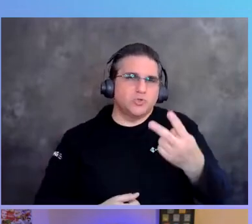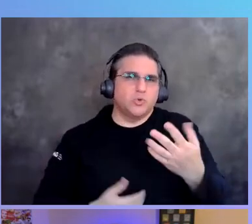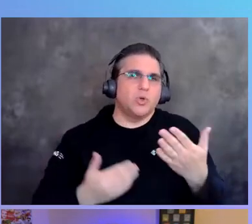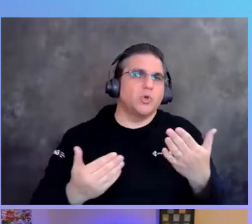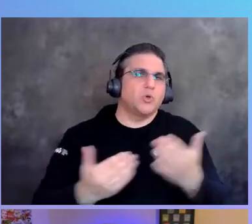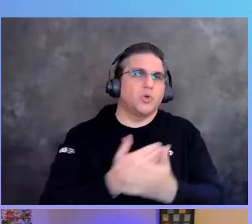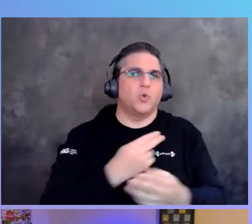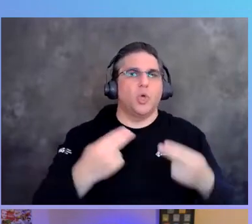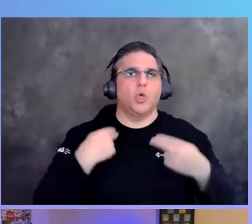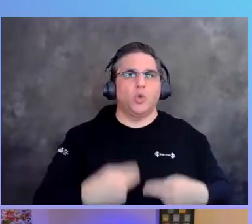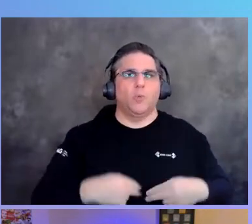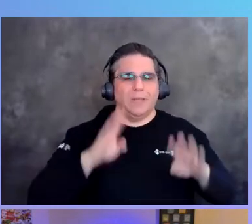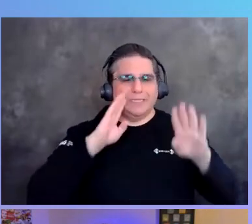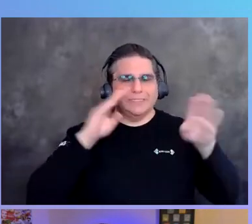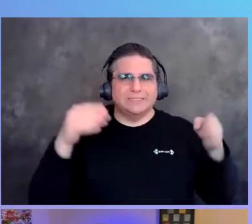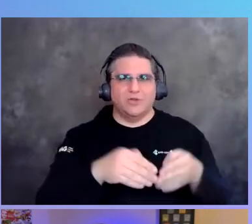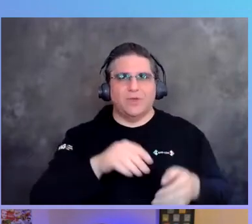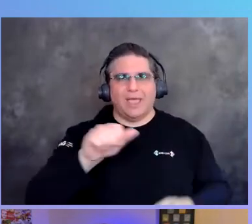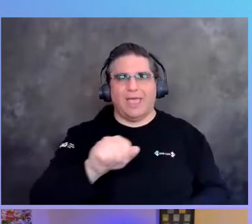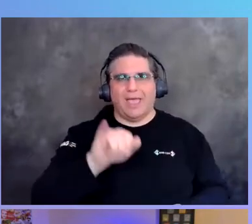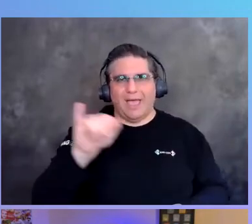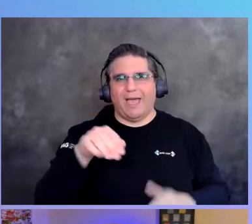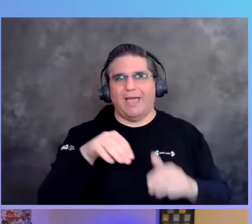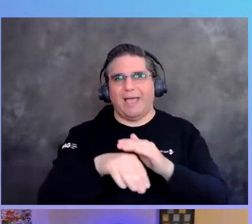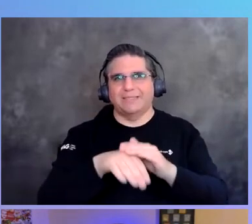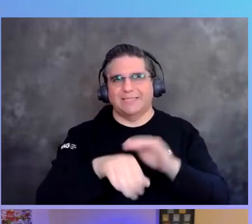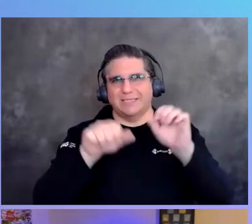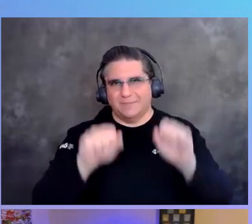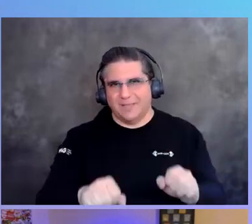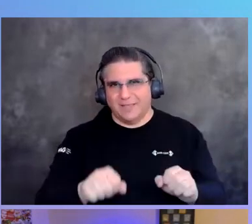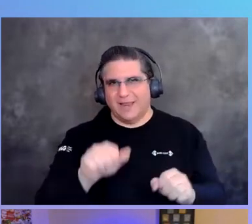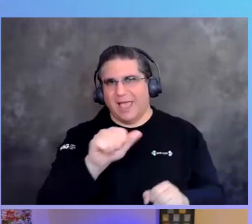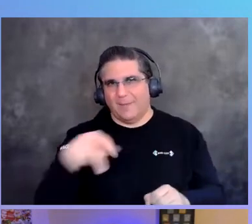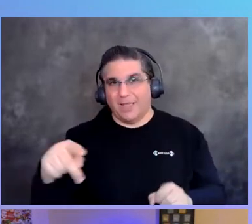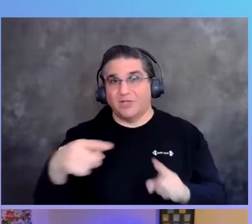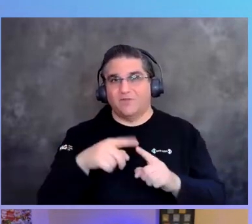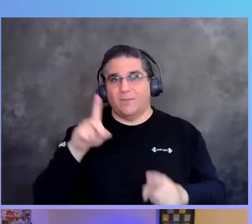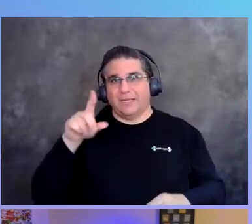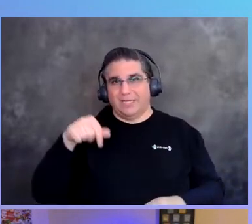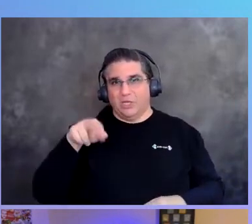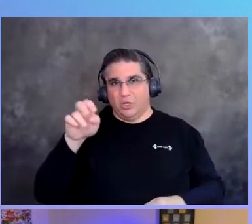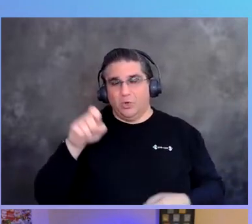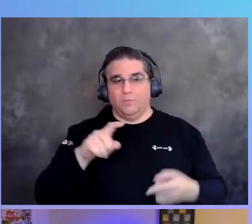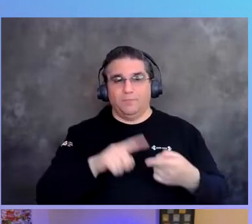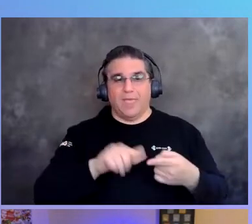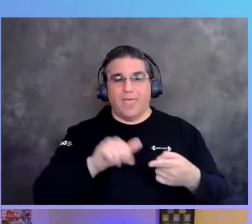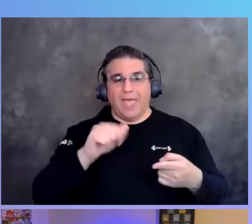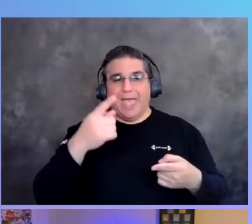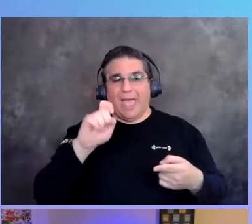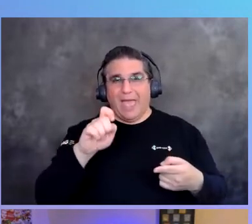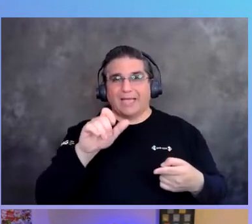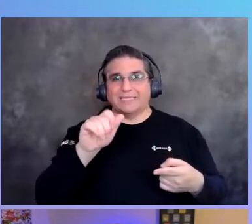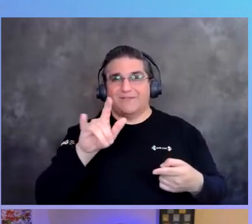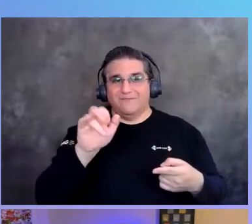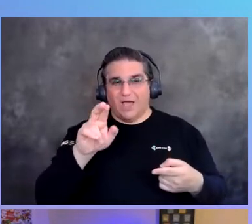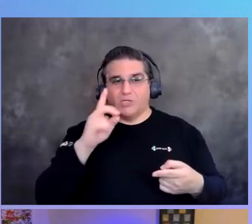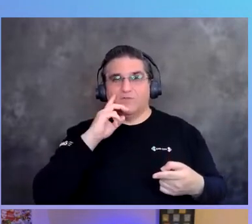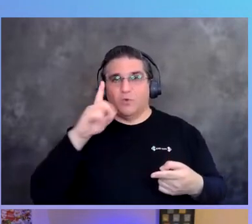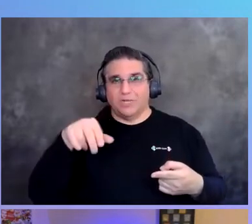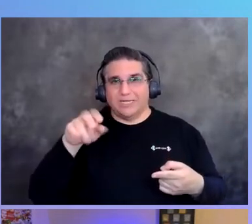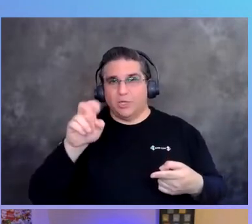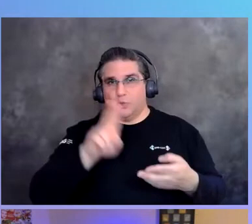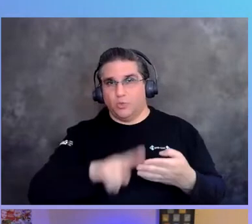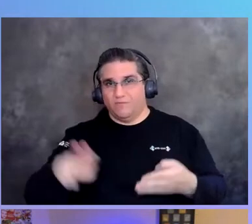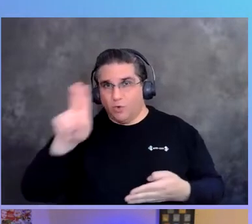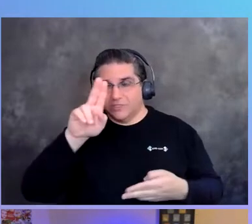human-centric AI accessibility applications by Deque. I'm here to announce Axe Advisor for Deque University and